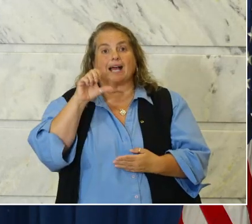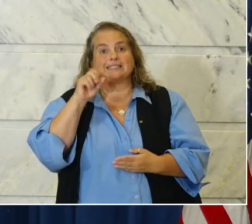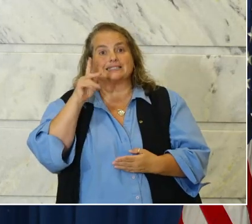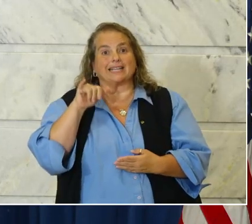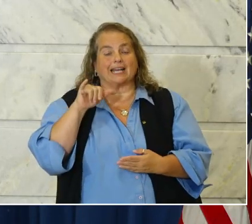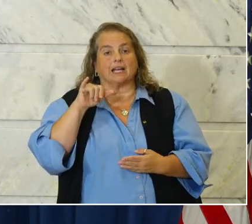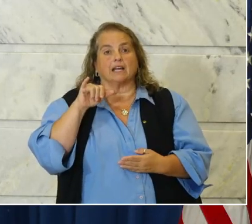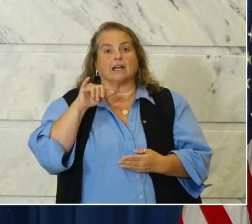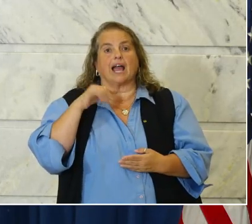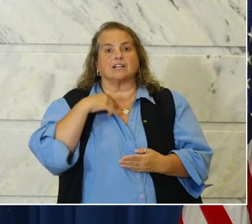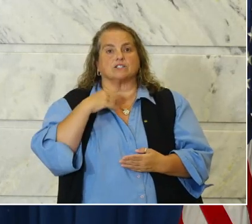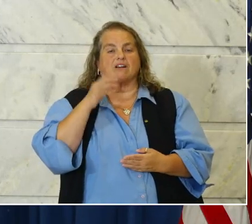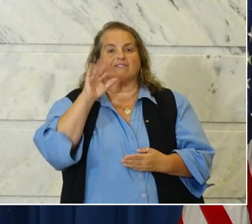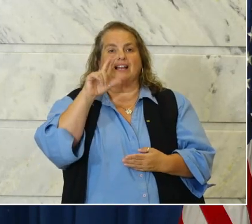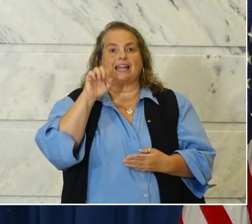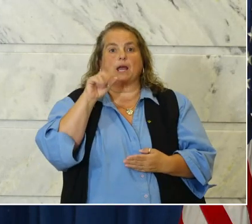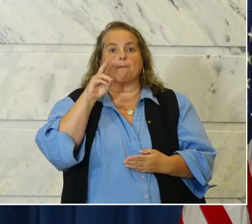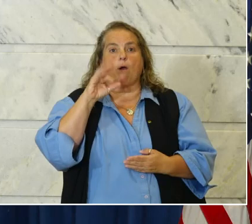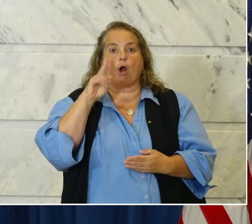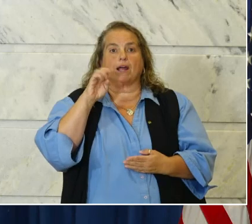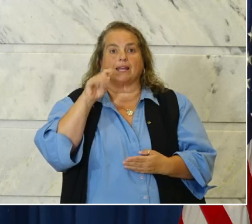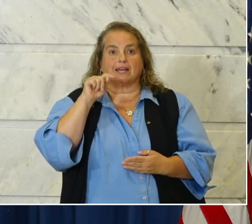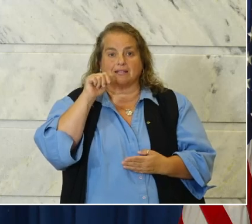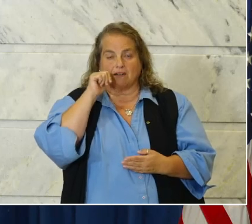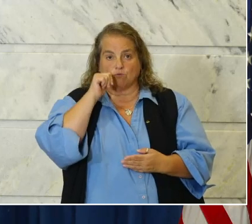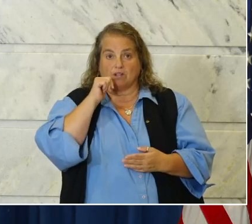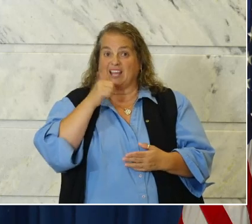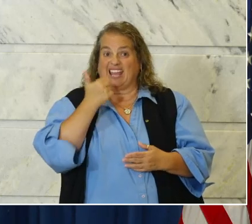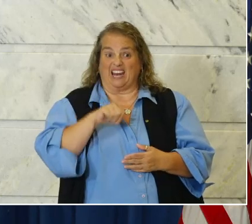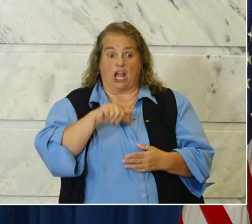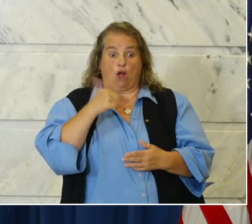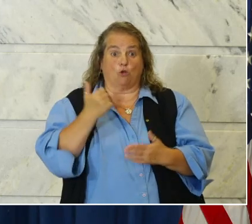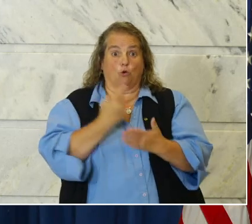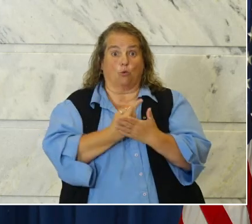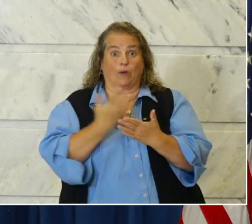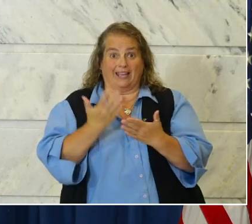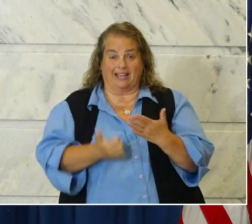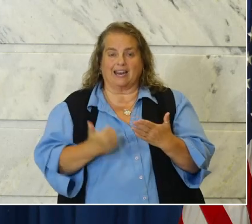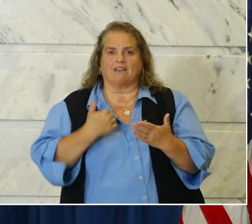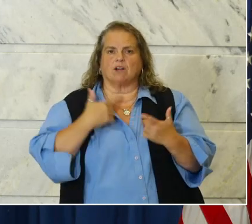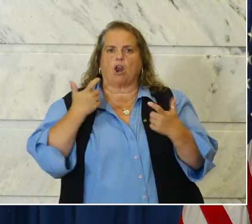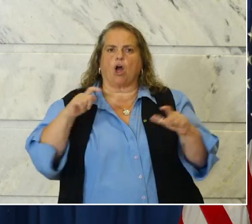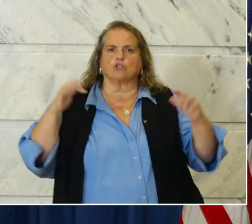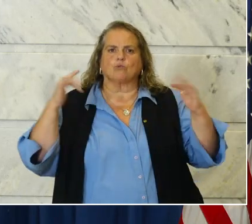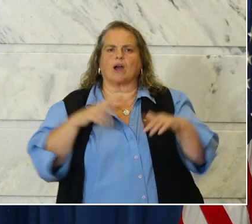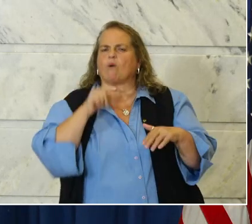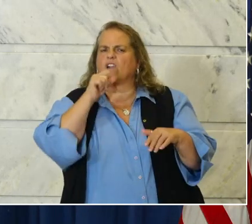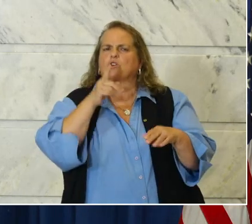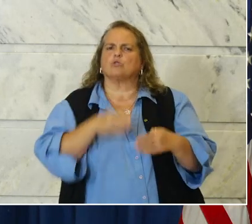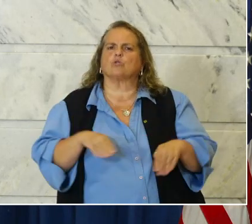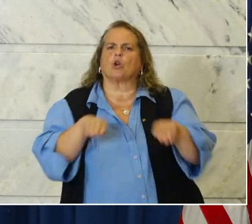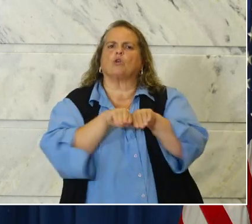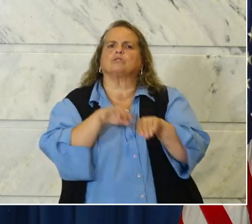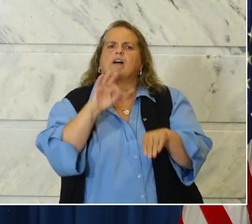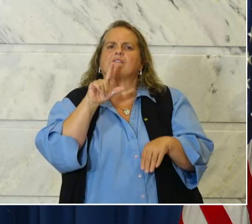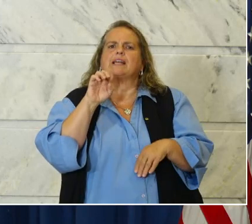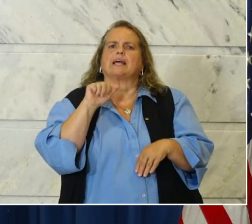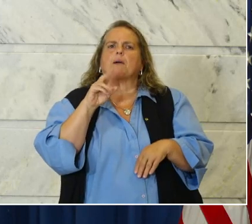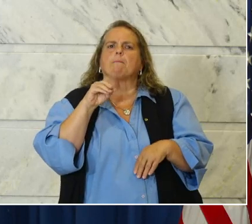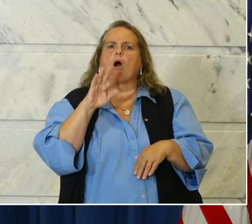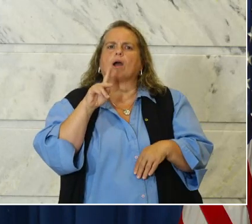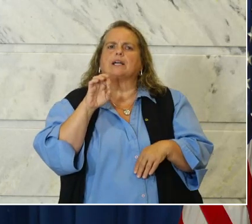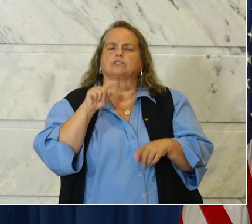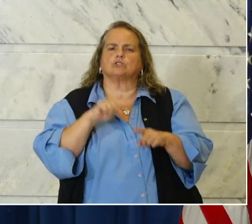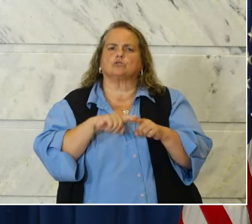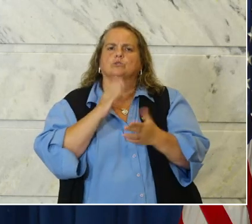any given weekend has large crowds, very few masks being used. Why not shut down the flea markets to help stop the spread? What we need